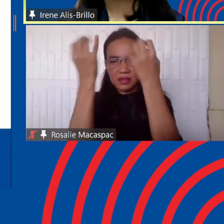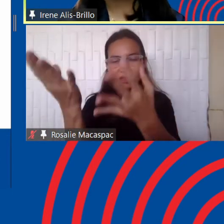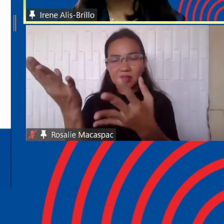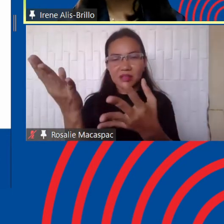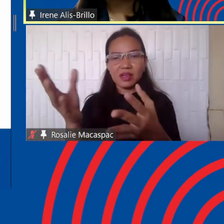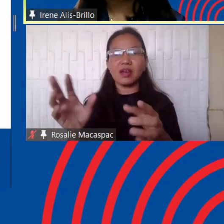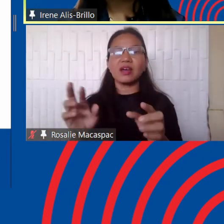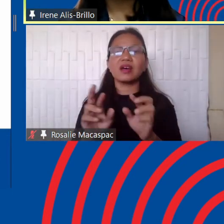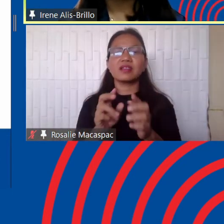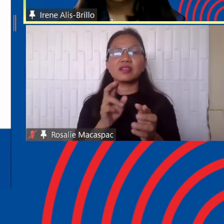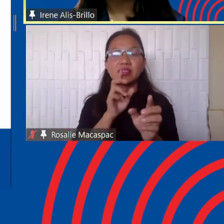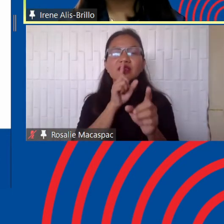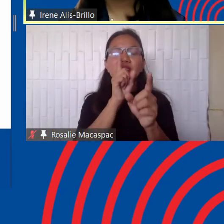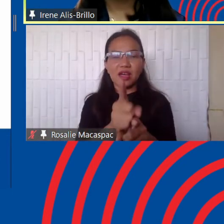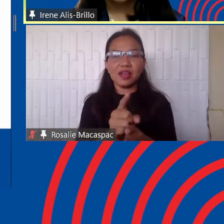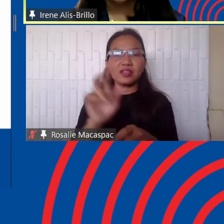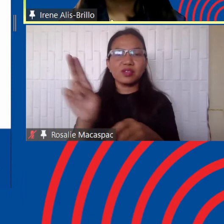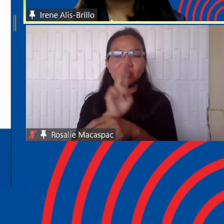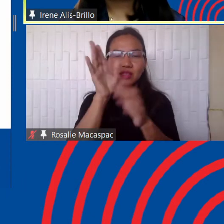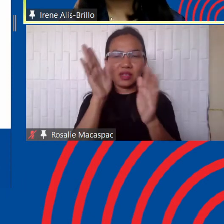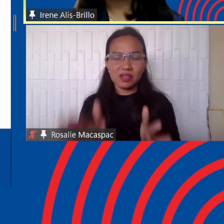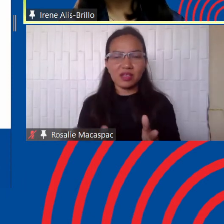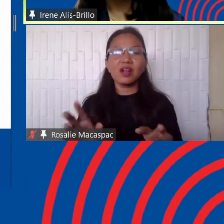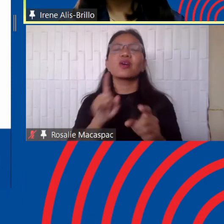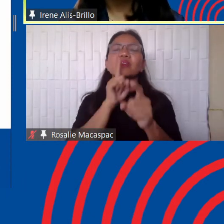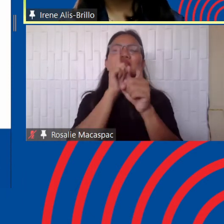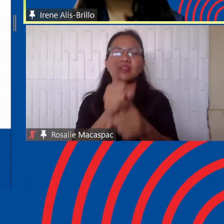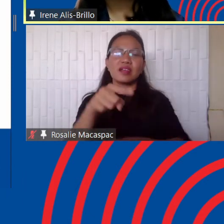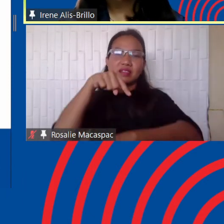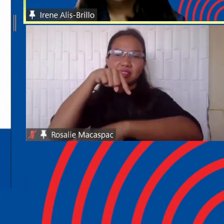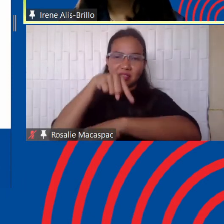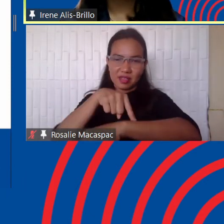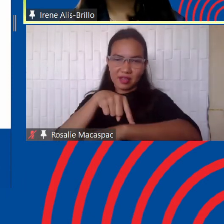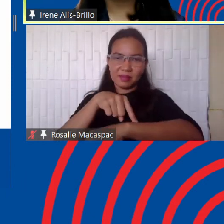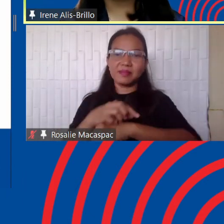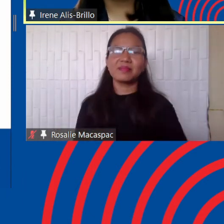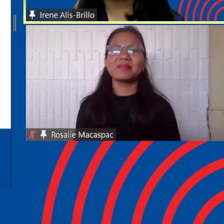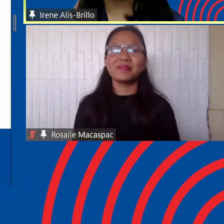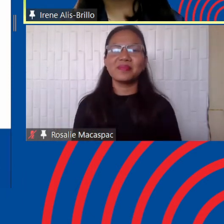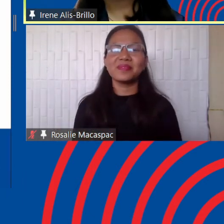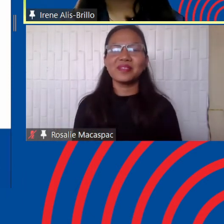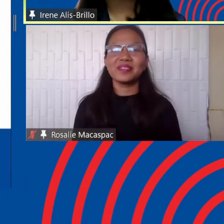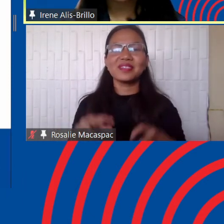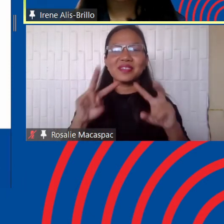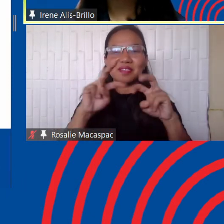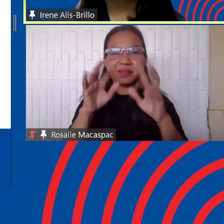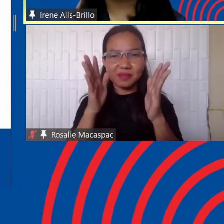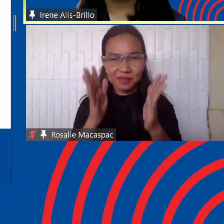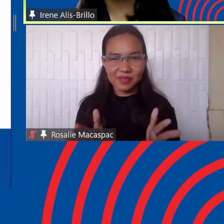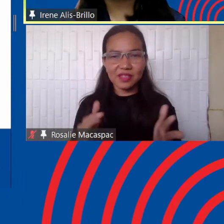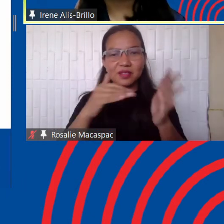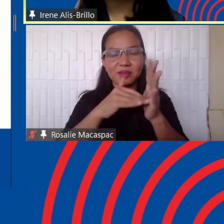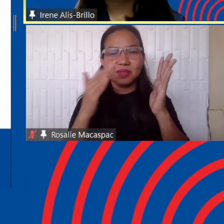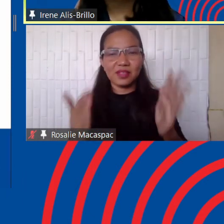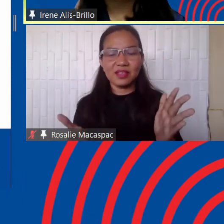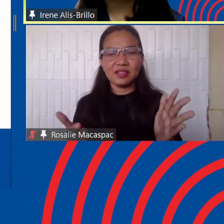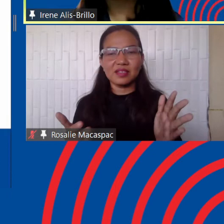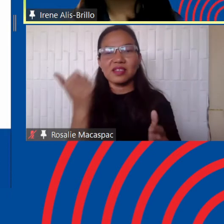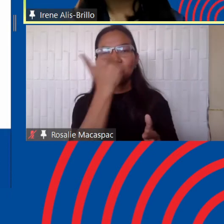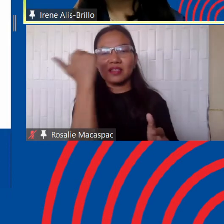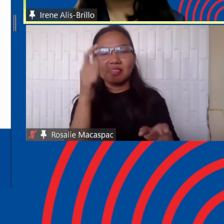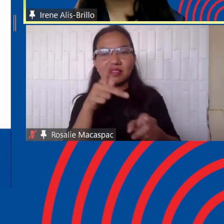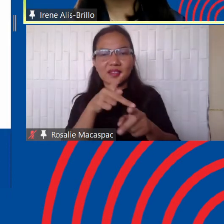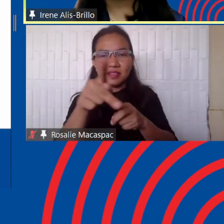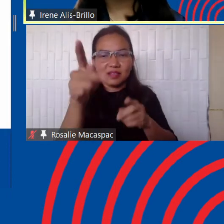user on the right time. And for our researchers, students, and other